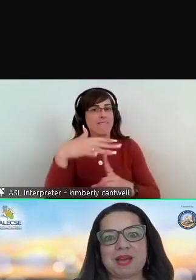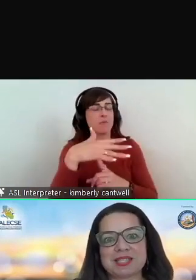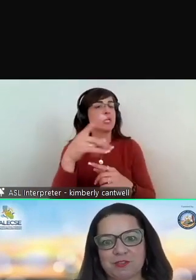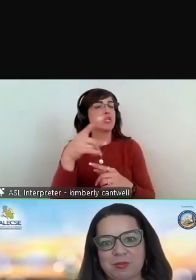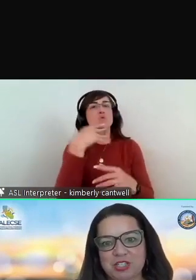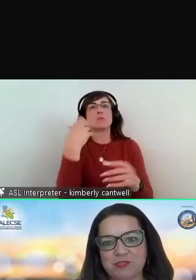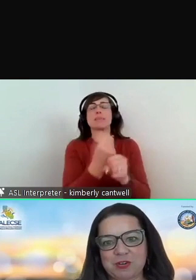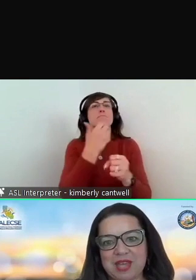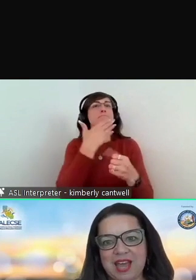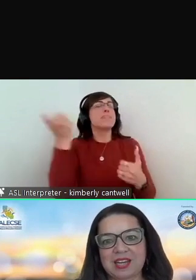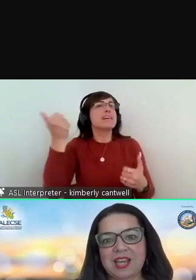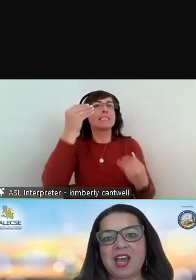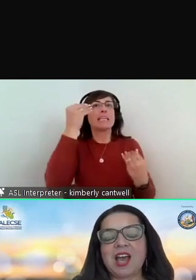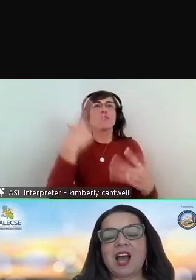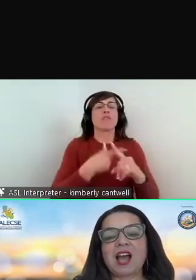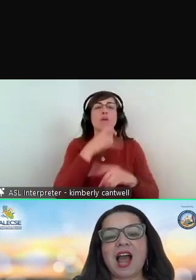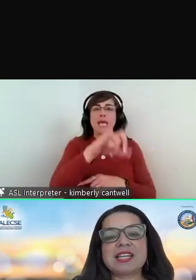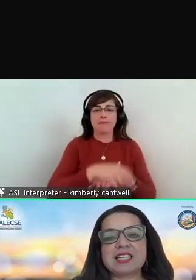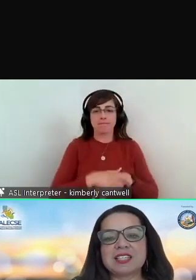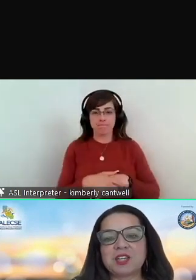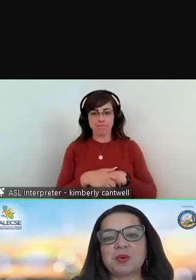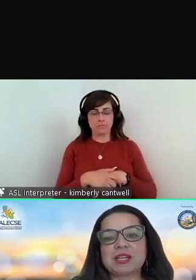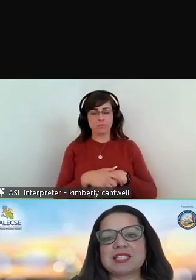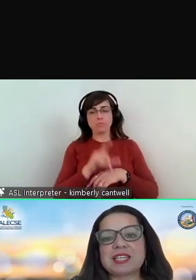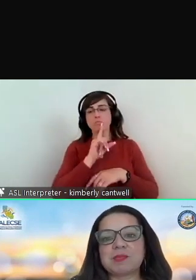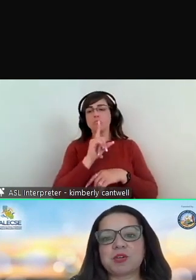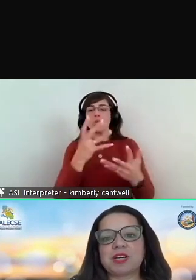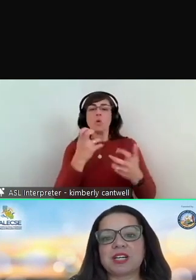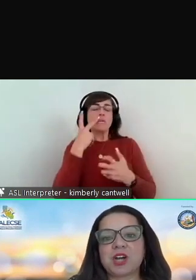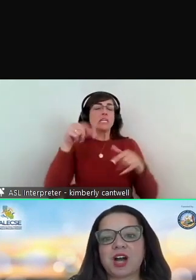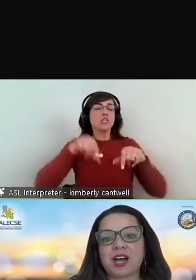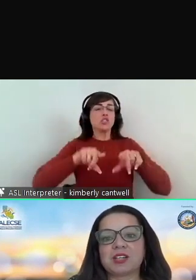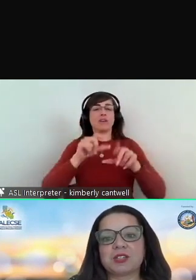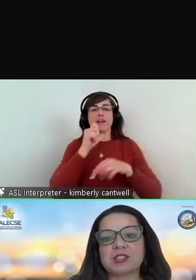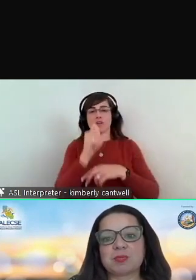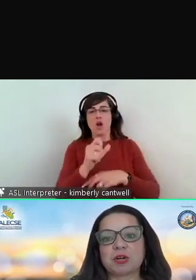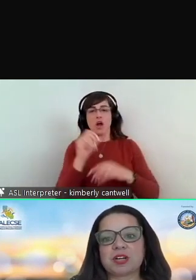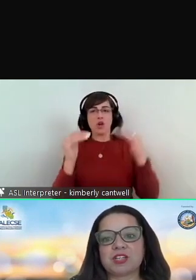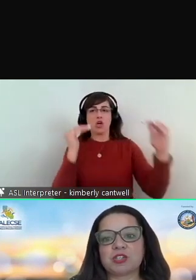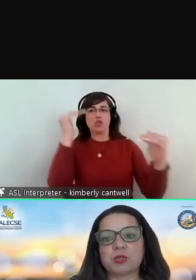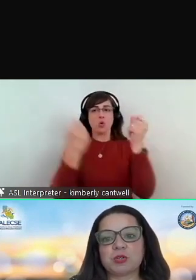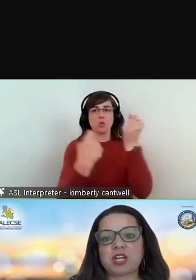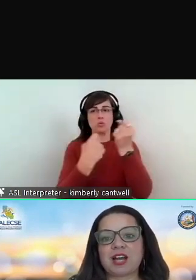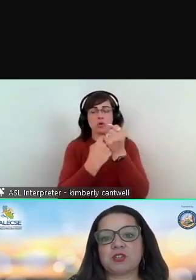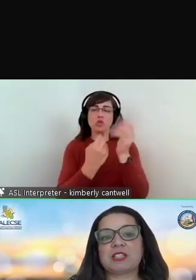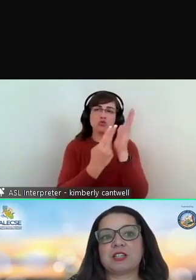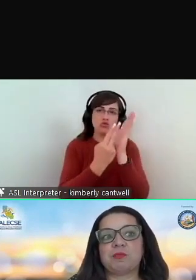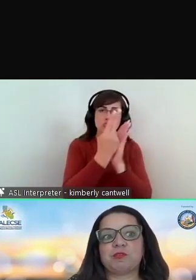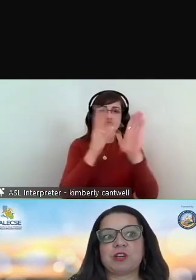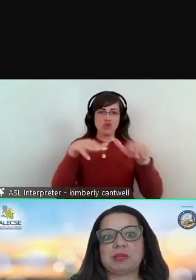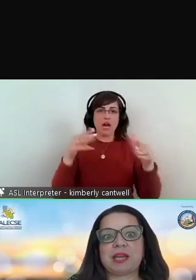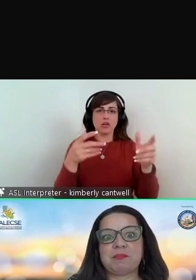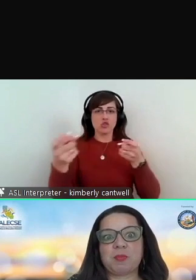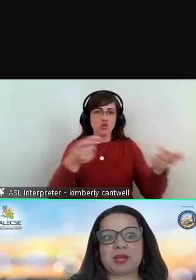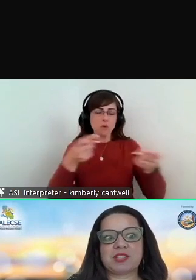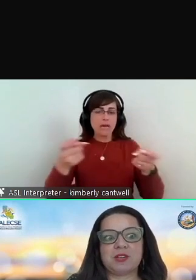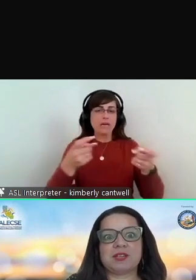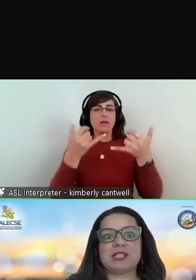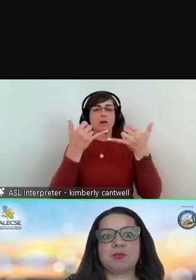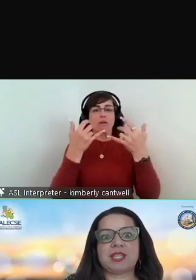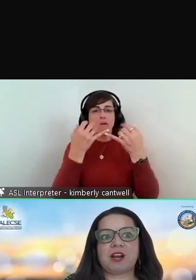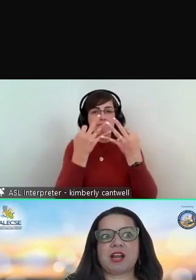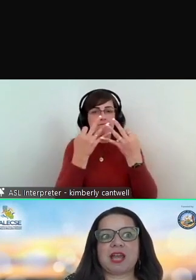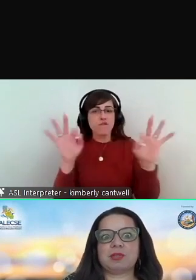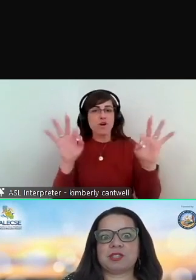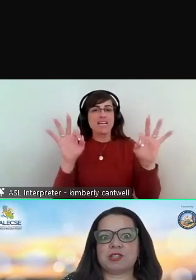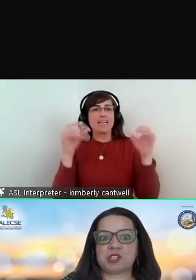get the best information from that. Ideally, you want to see them during a non-adult supported, true child-directed free play moment, so you can